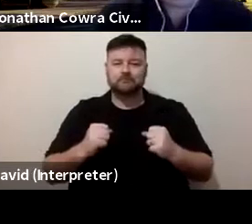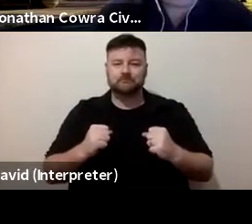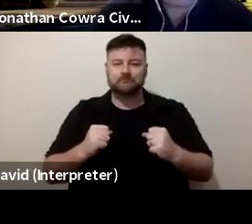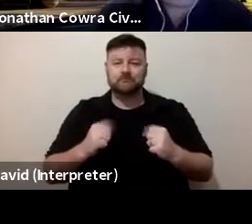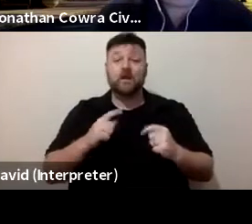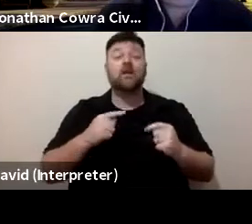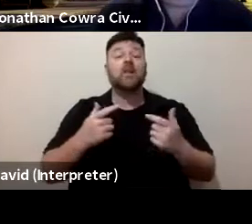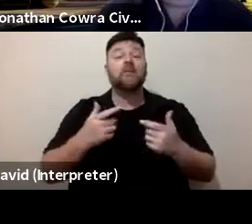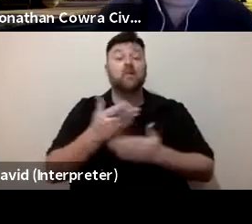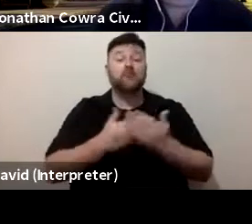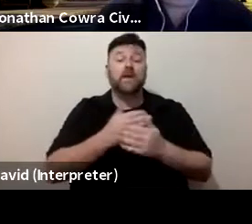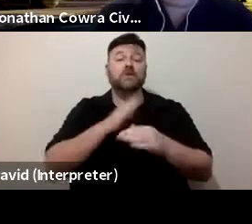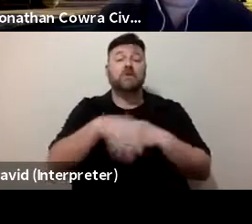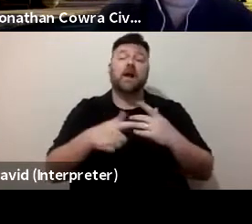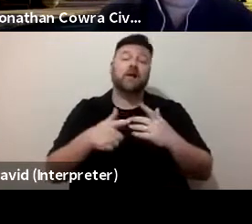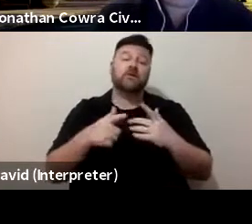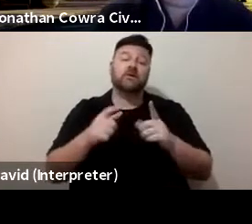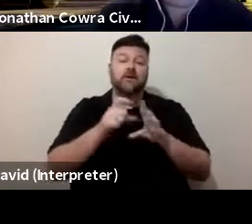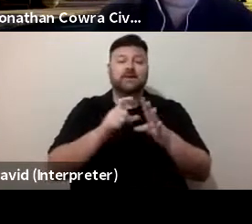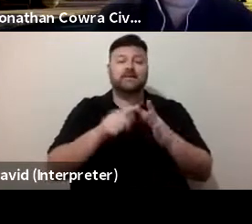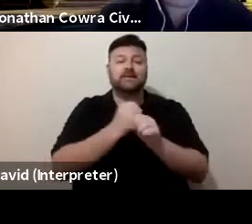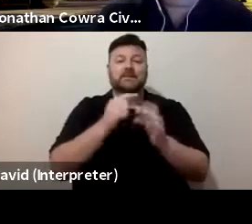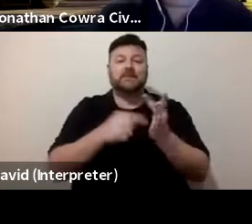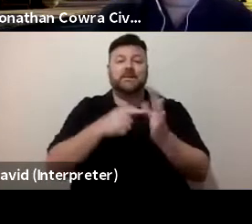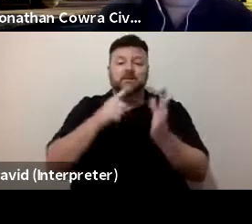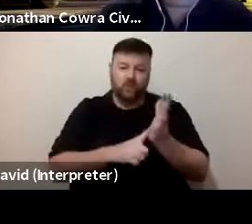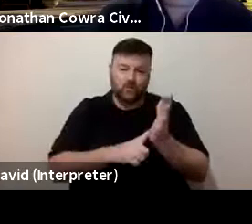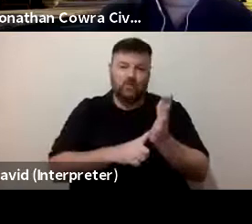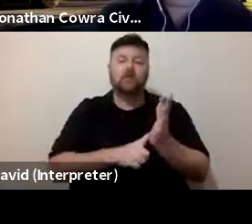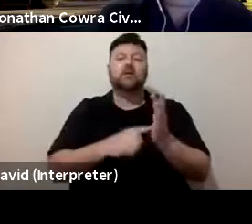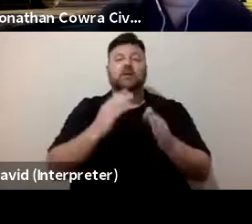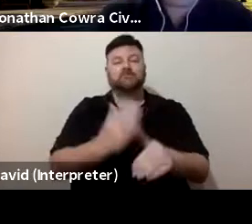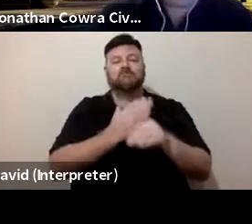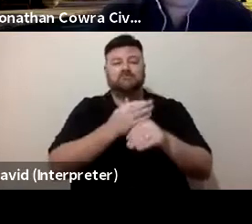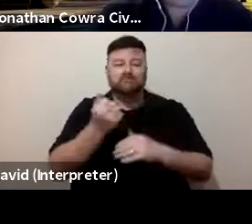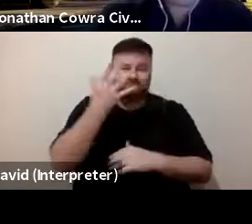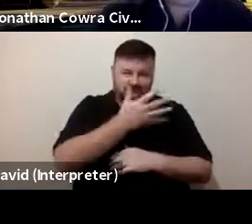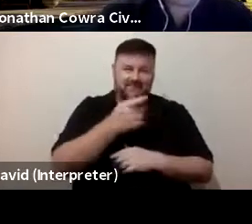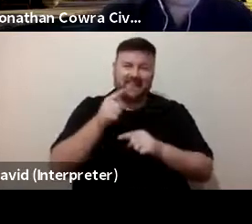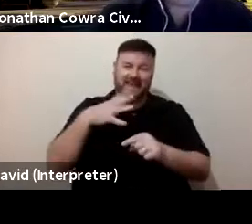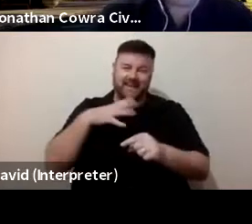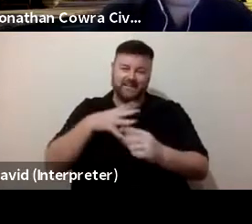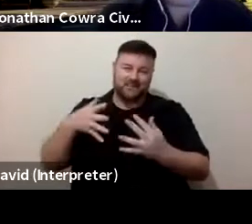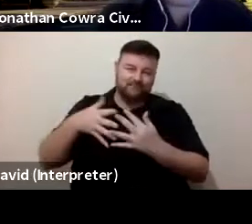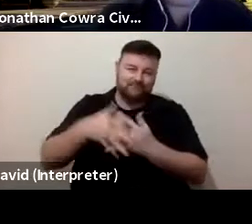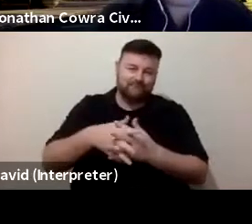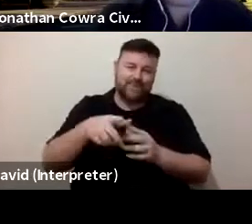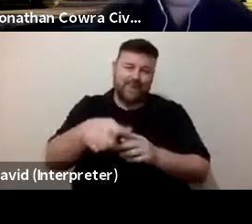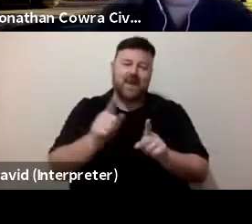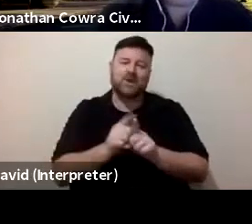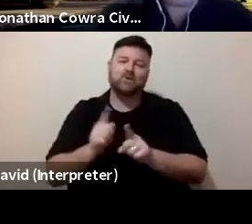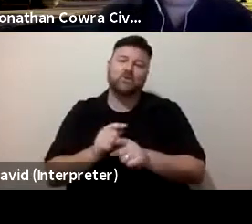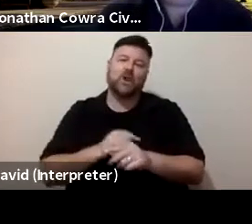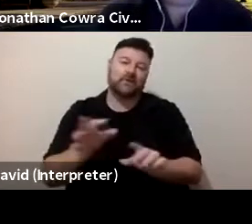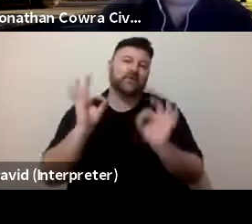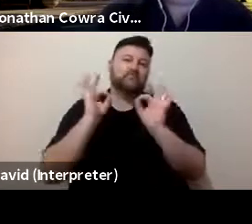conversation around digital sovereignty and like First Nations stuff there for the future, I think like that's a really great silver lining,